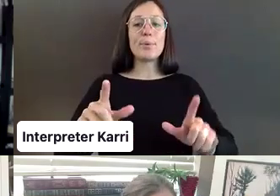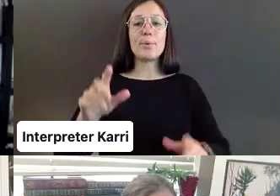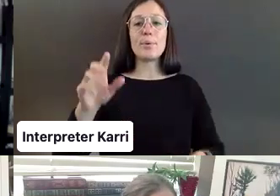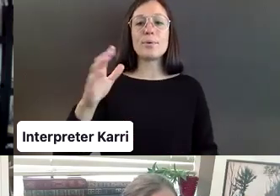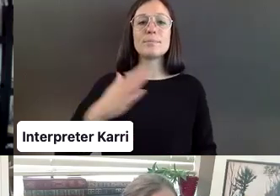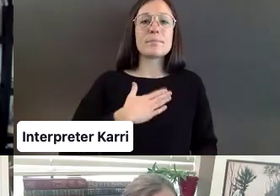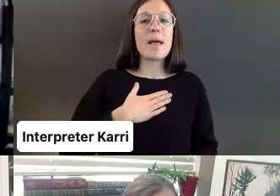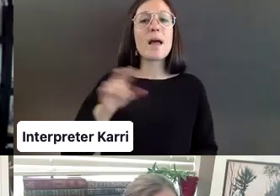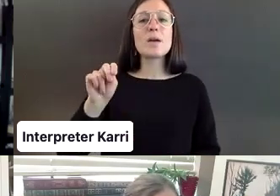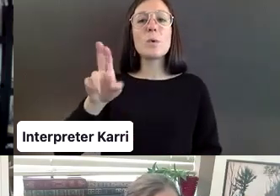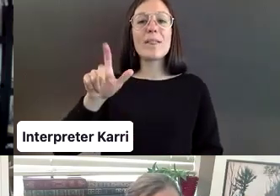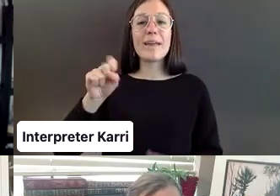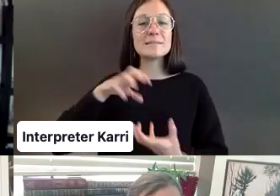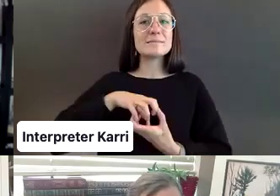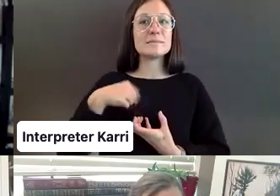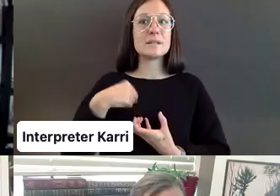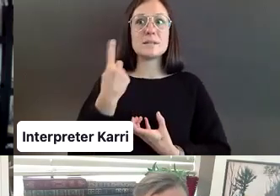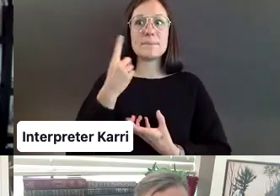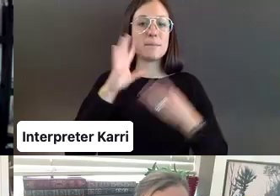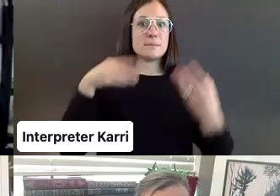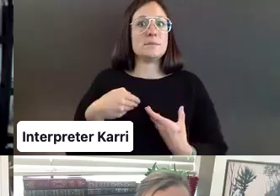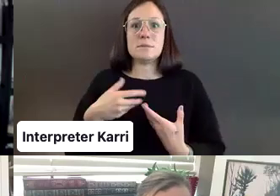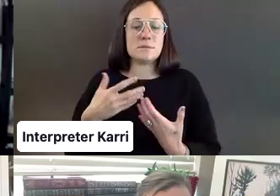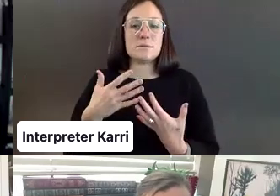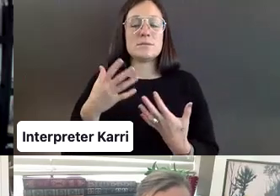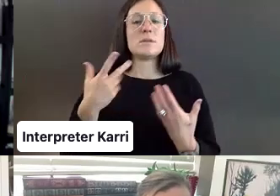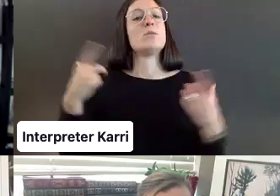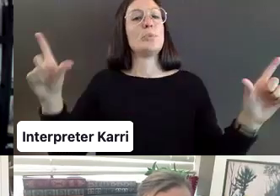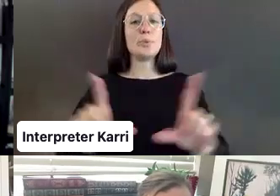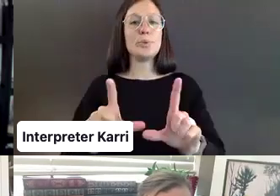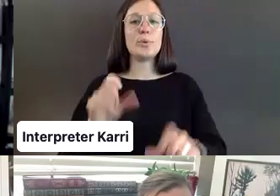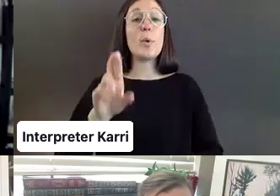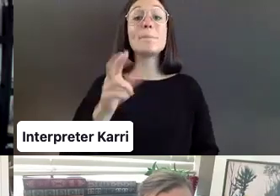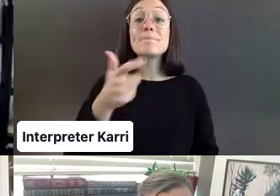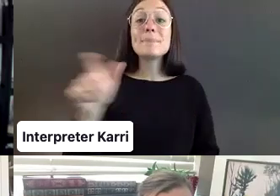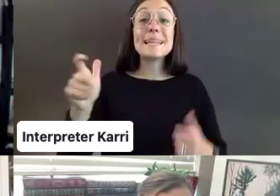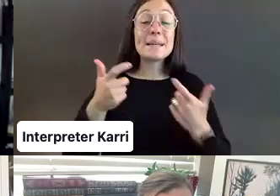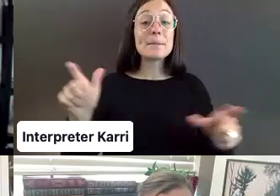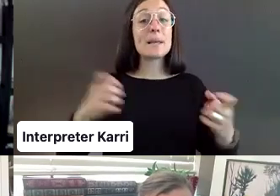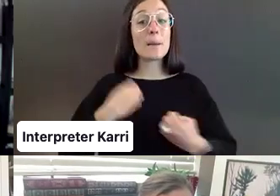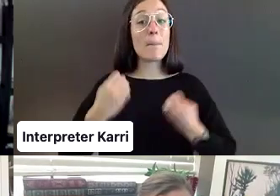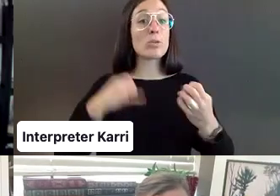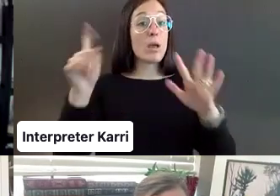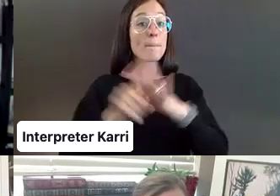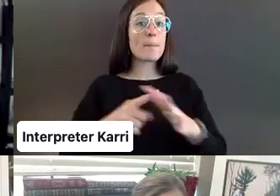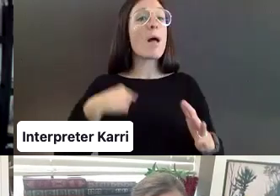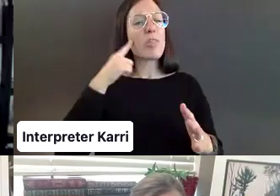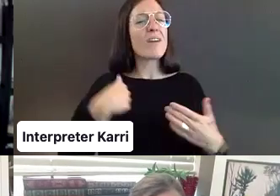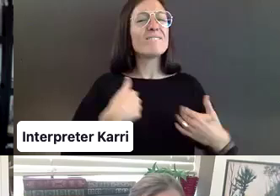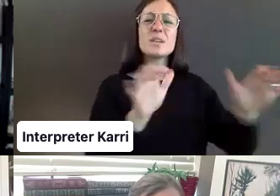can sometimes find myself in, or when I have a big emotion that comes up that I thought I was over and